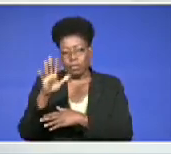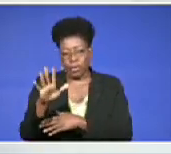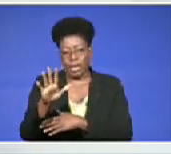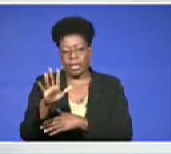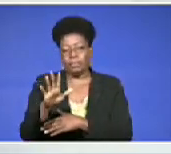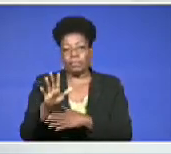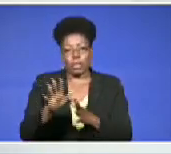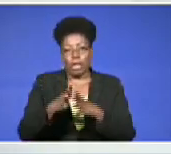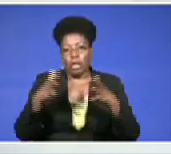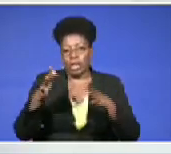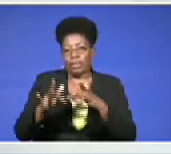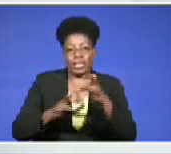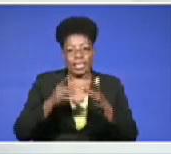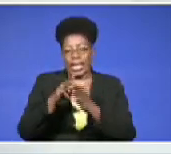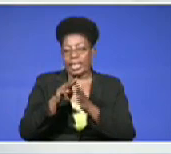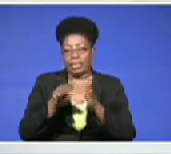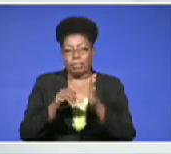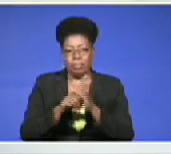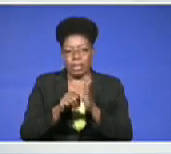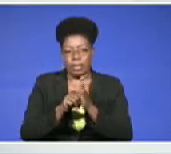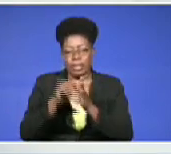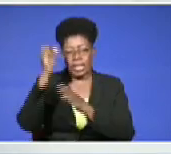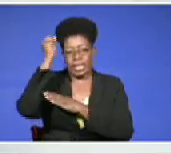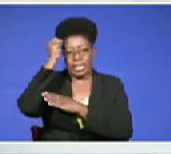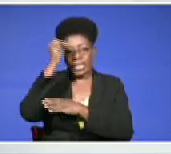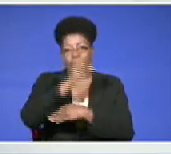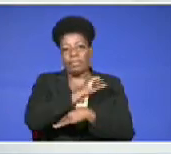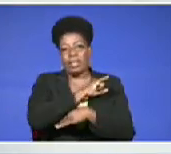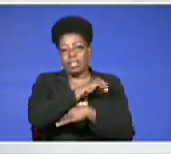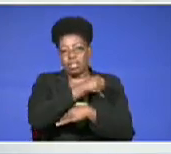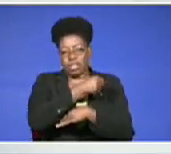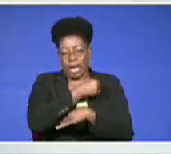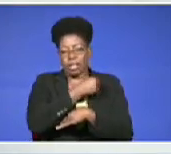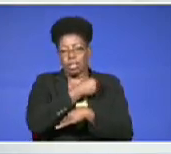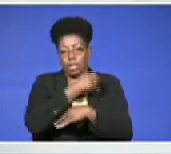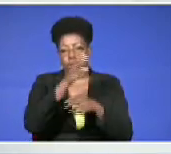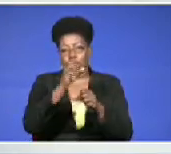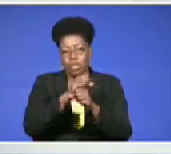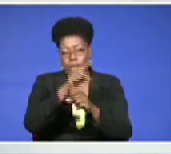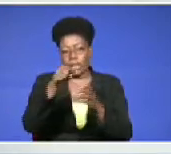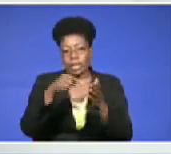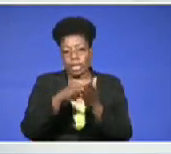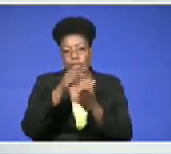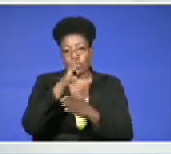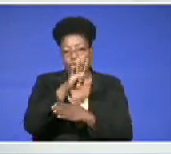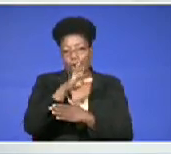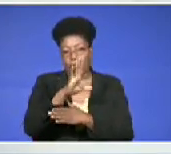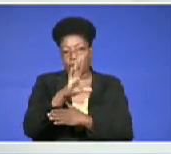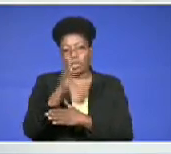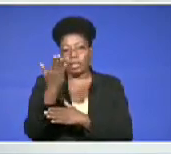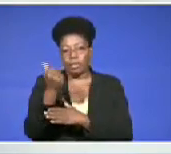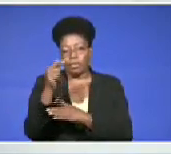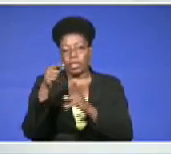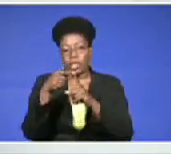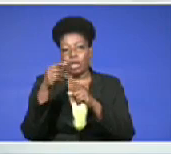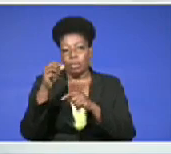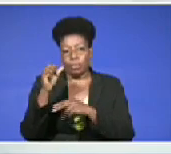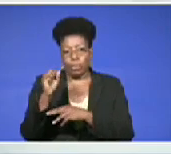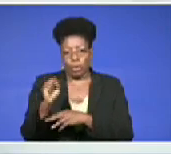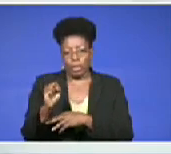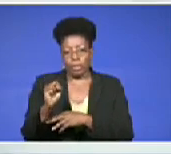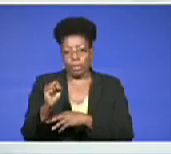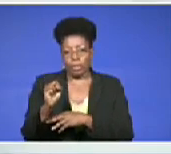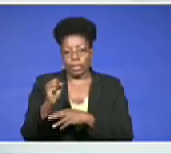with excitement from start to finish, with Steve Jackson taking the known distance round with 115 points. Tasso Roker, the